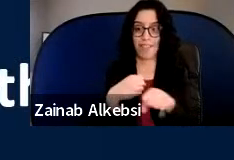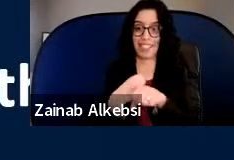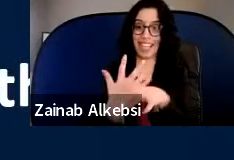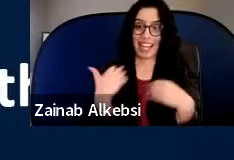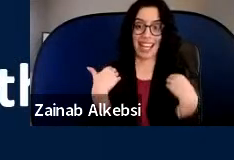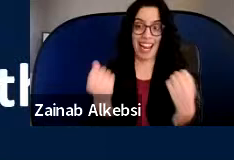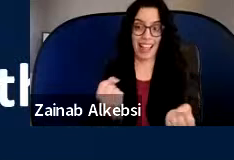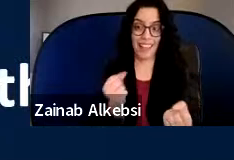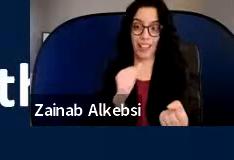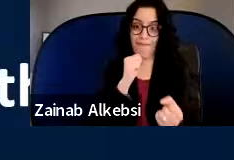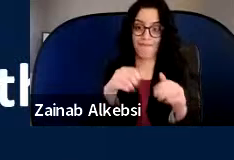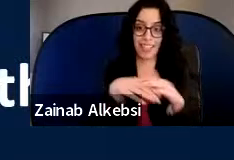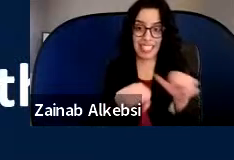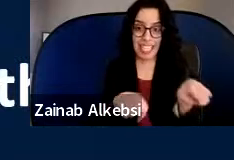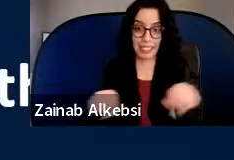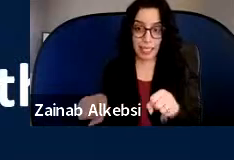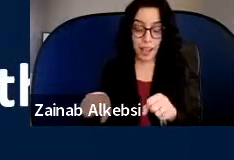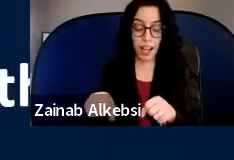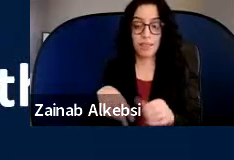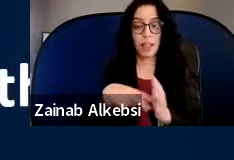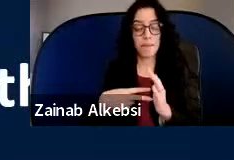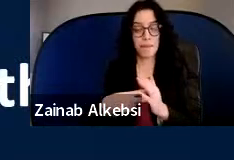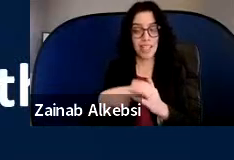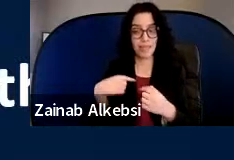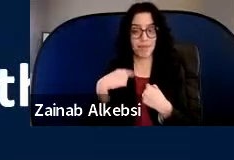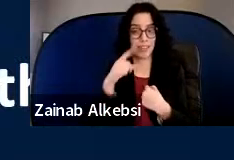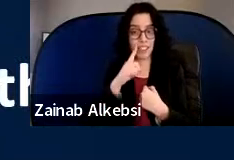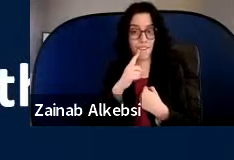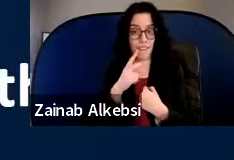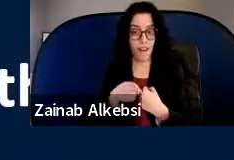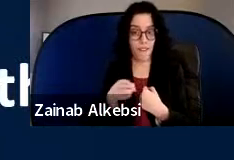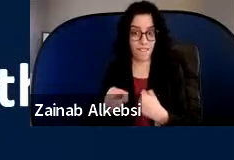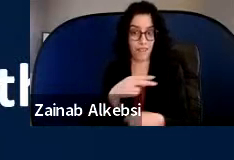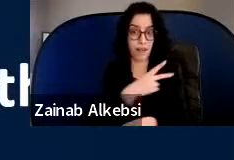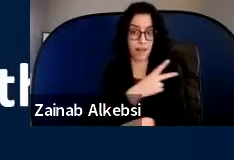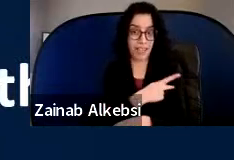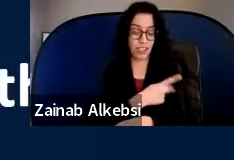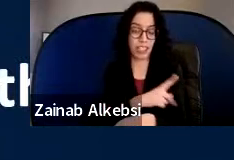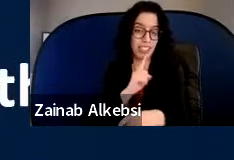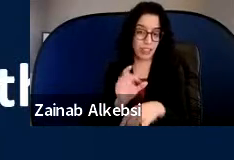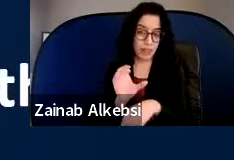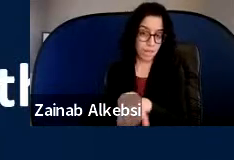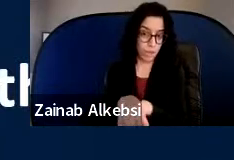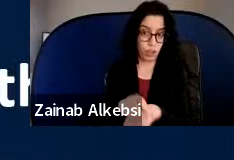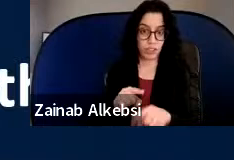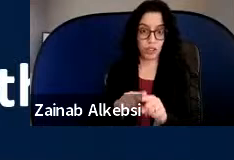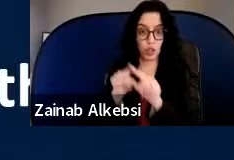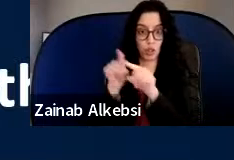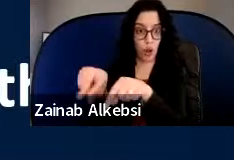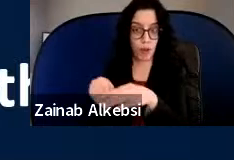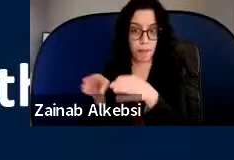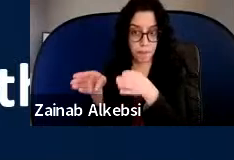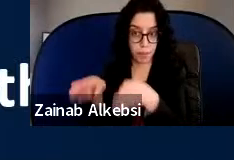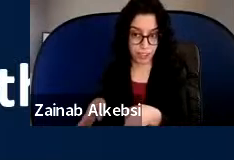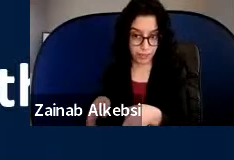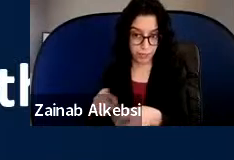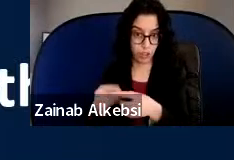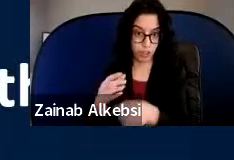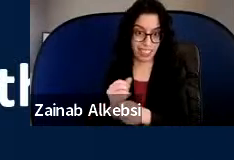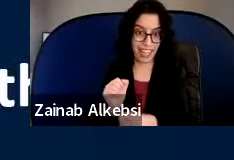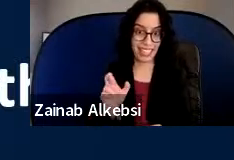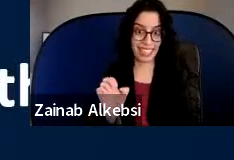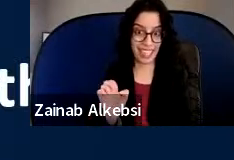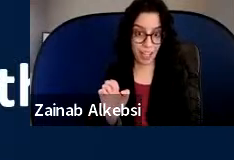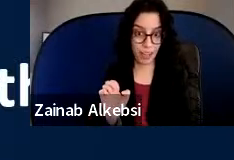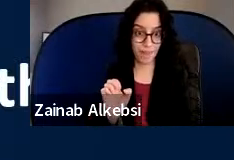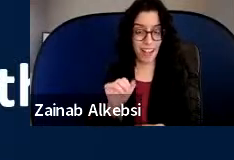of jeopardizing personal safety. So when telehealth is not accessible, it means deaf, hard of hearing patients are forced